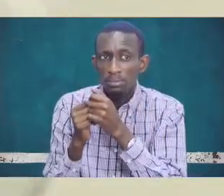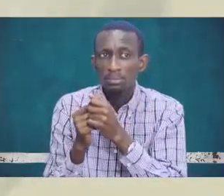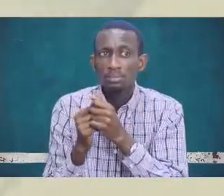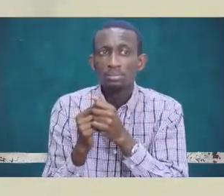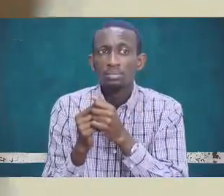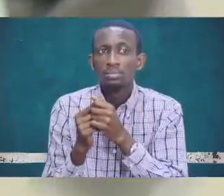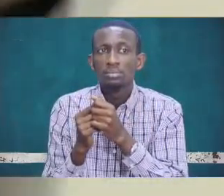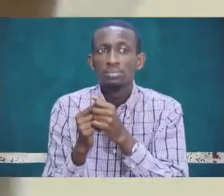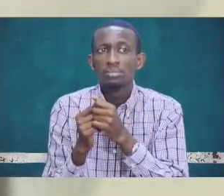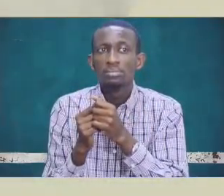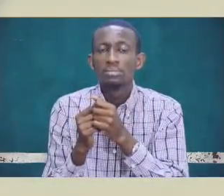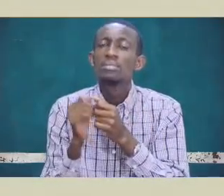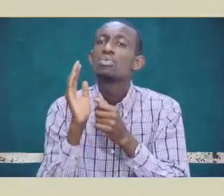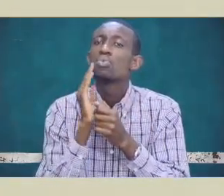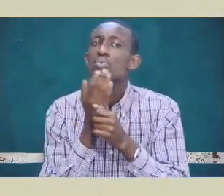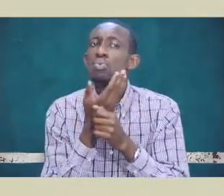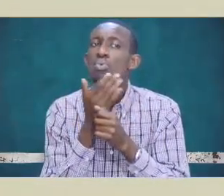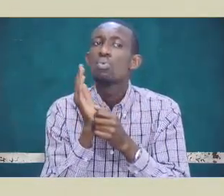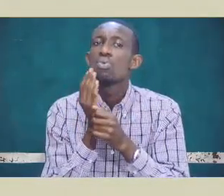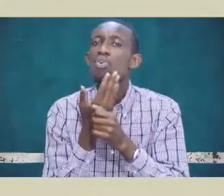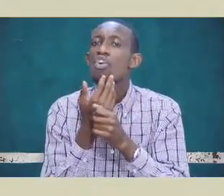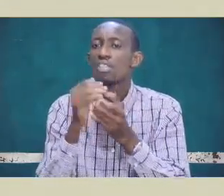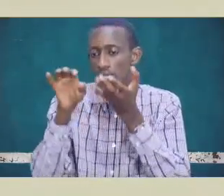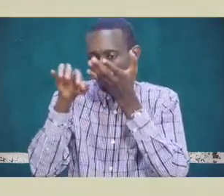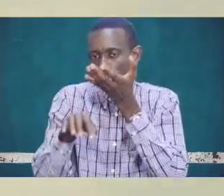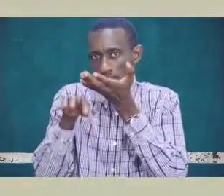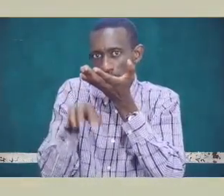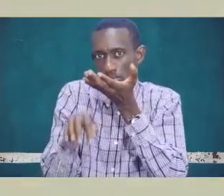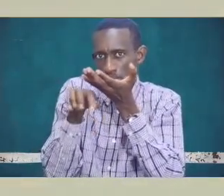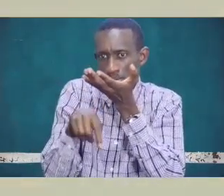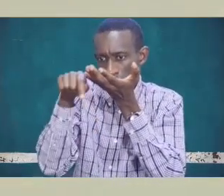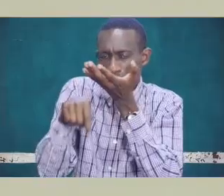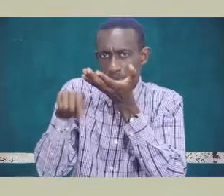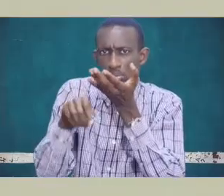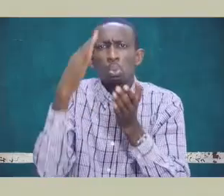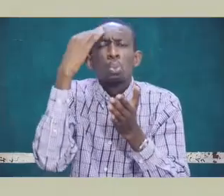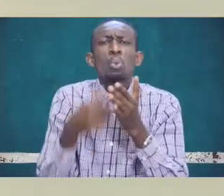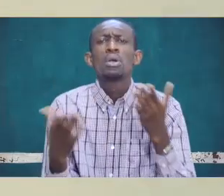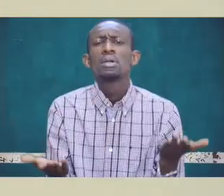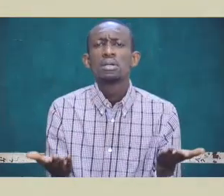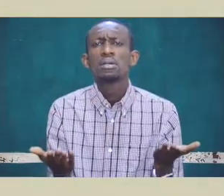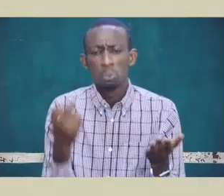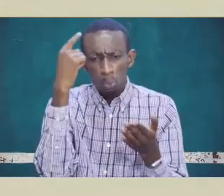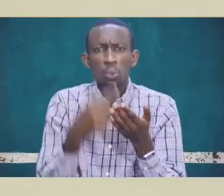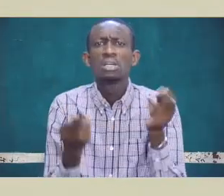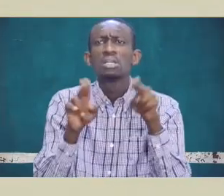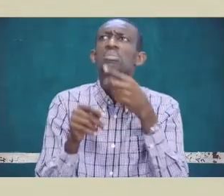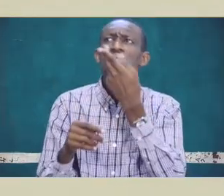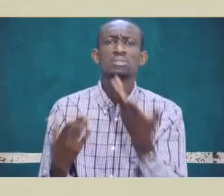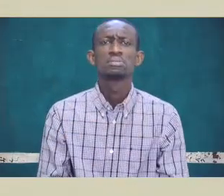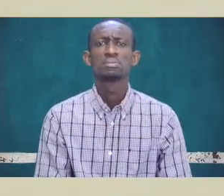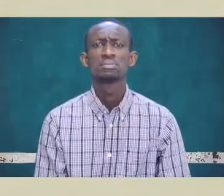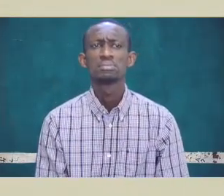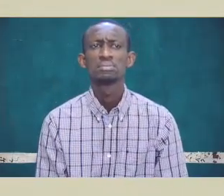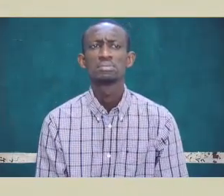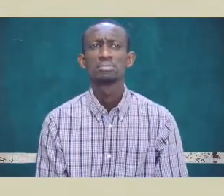the oil goes down. Rather, this is the water. Why? Why does that happen? For